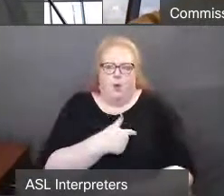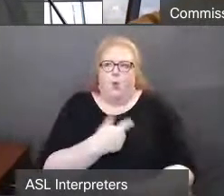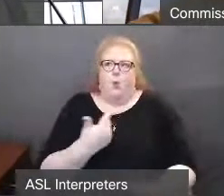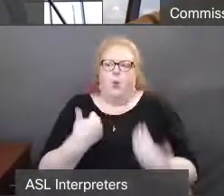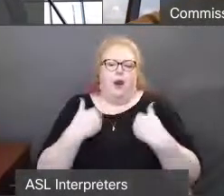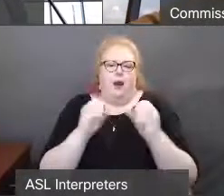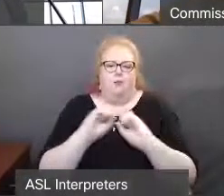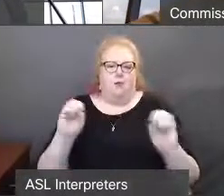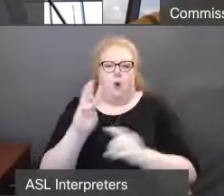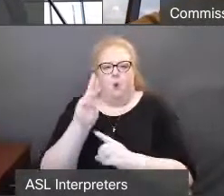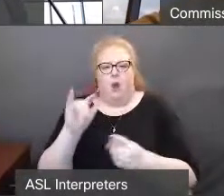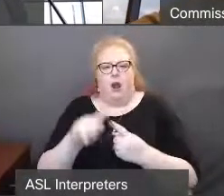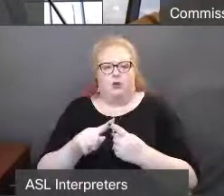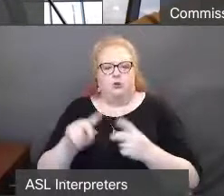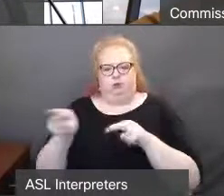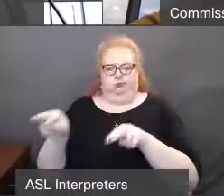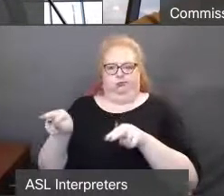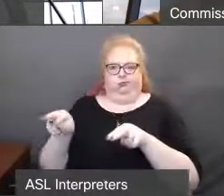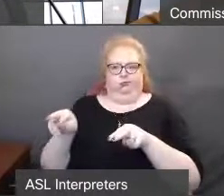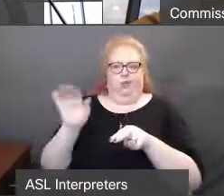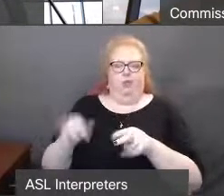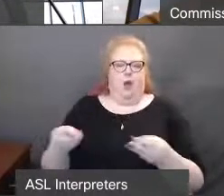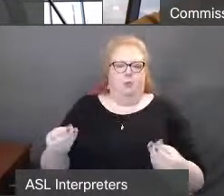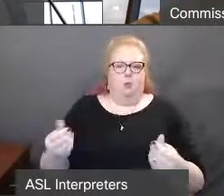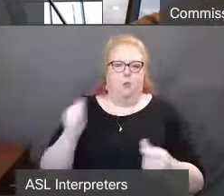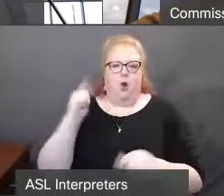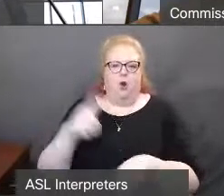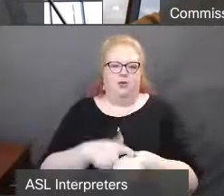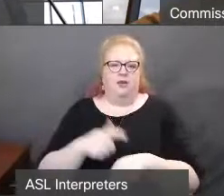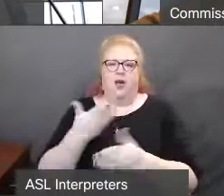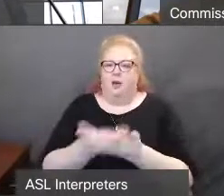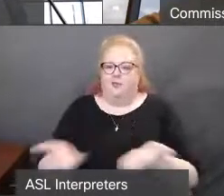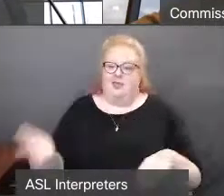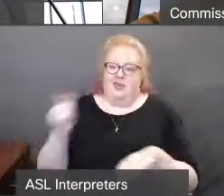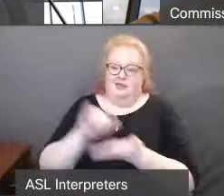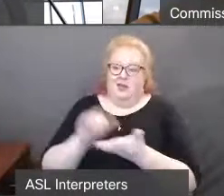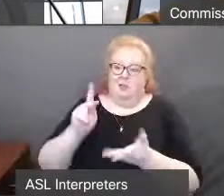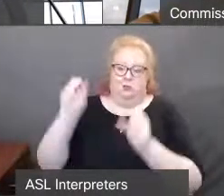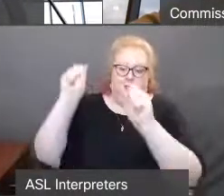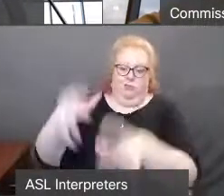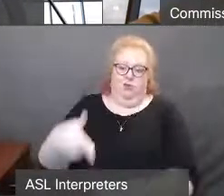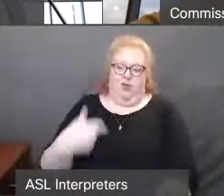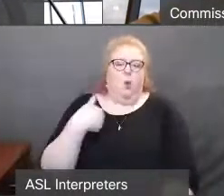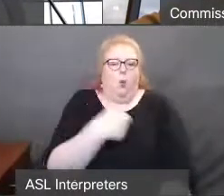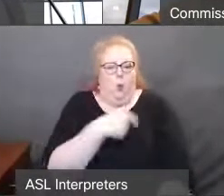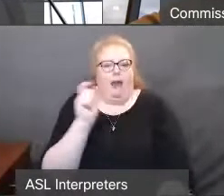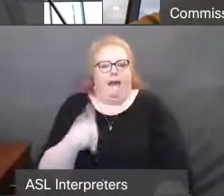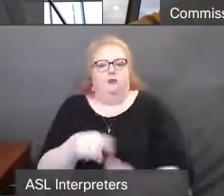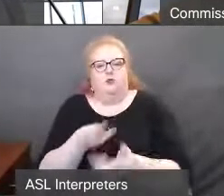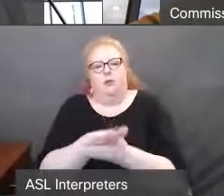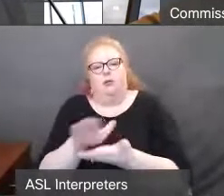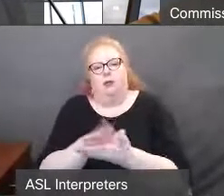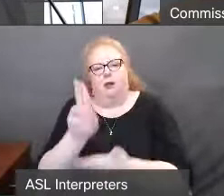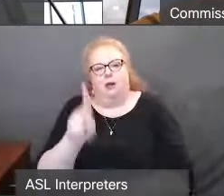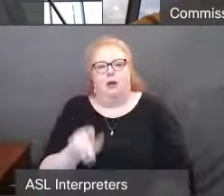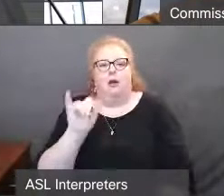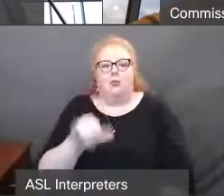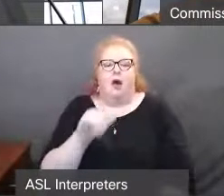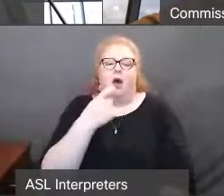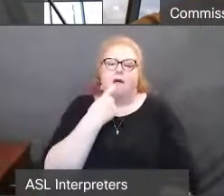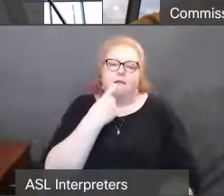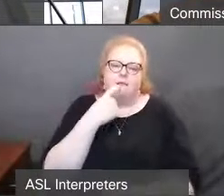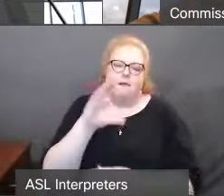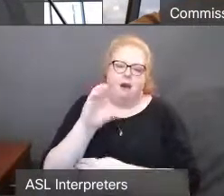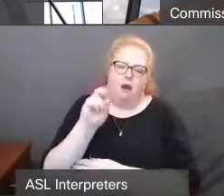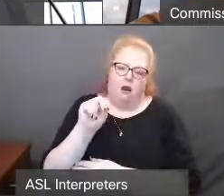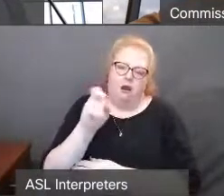property all the time. They have put things in there that we don't want in there. We're going to have to haul them away. For example, the concrete and other stuff